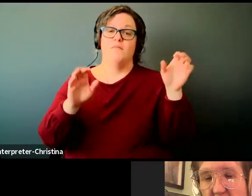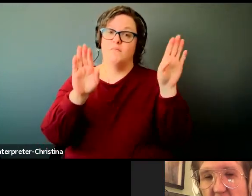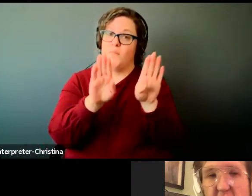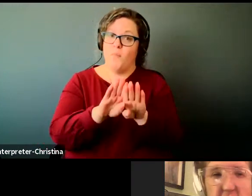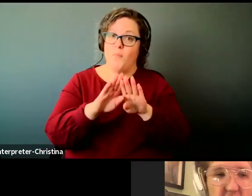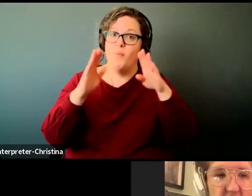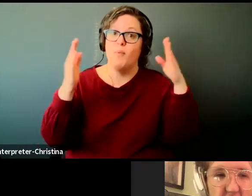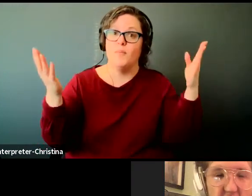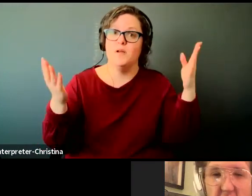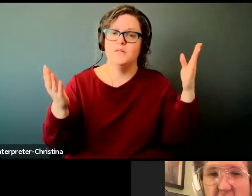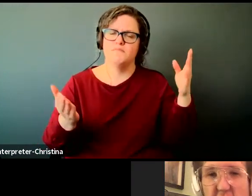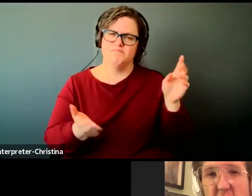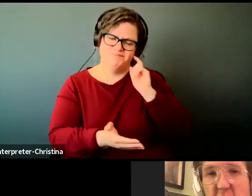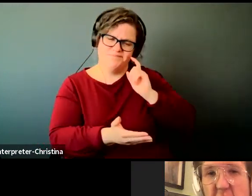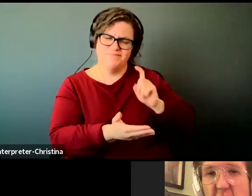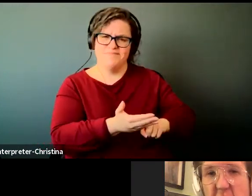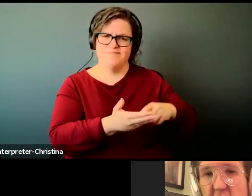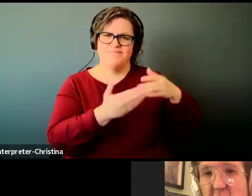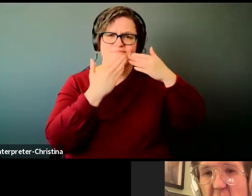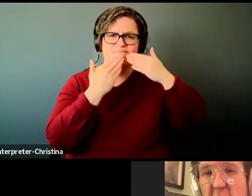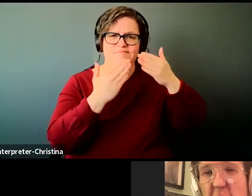extending my gratitude to these territories,